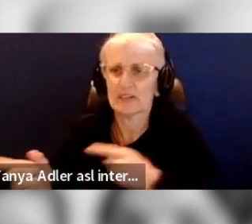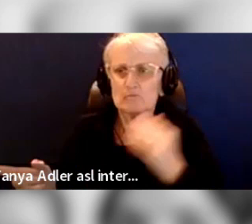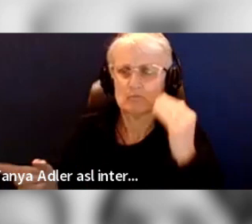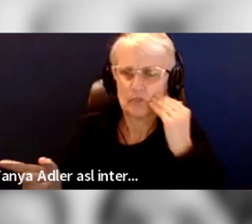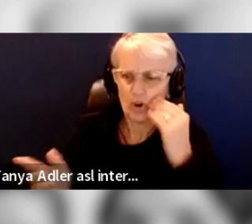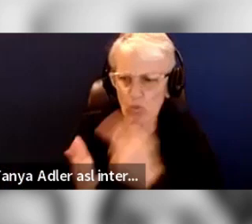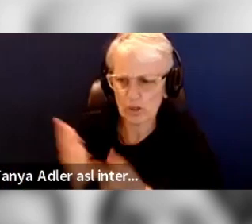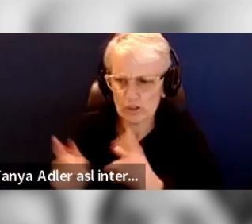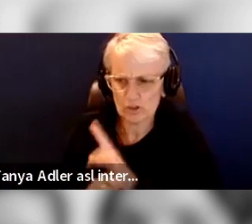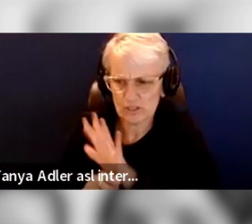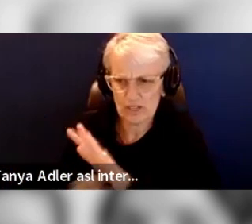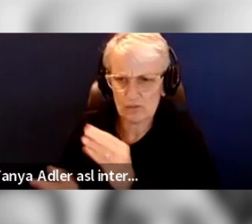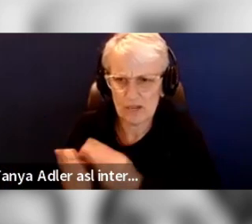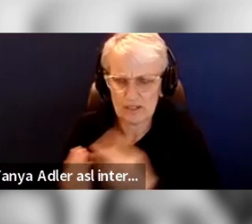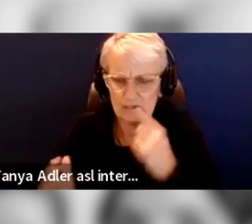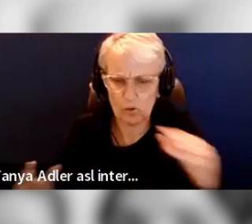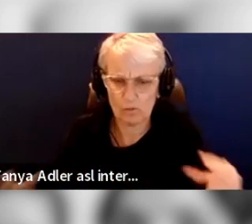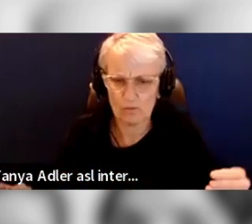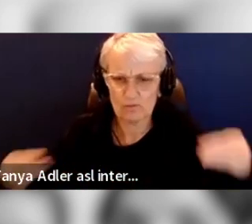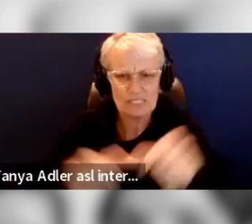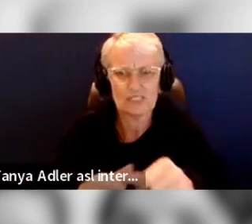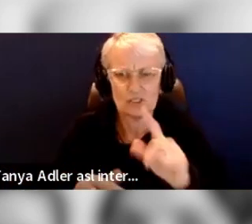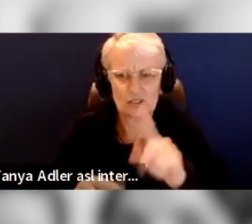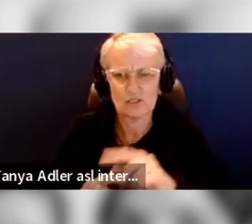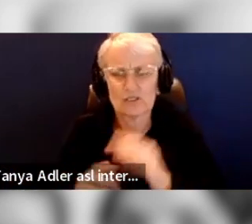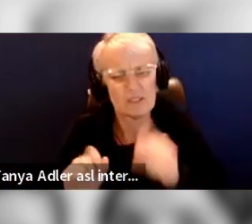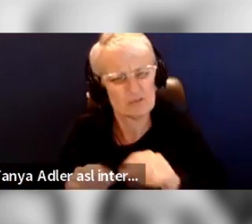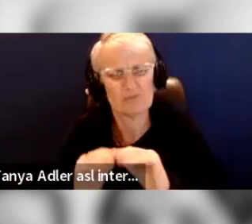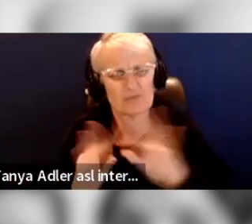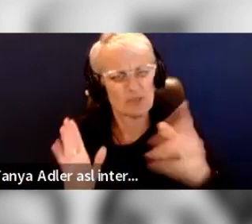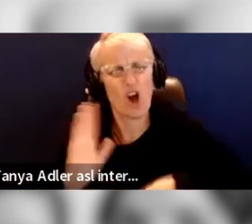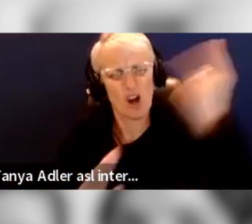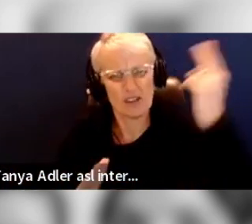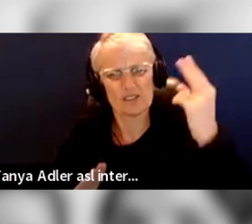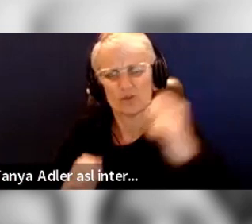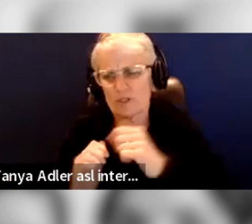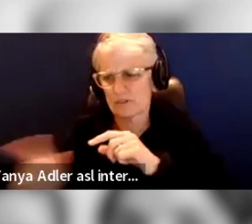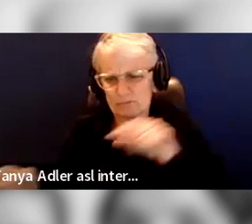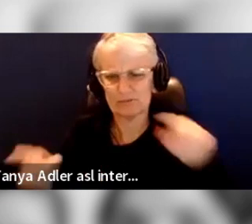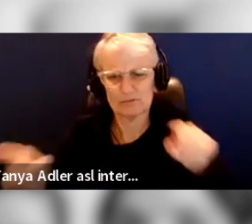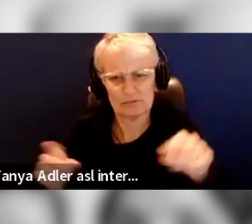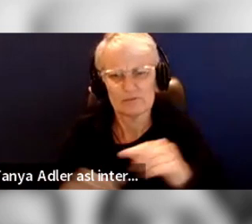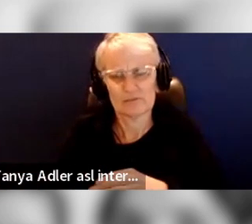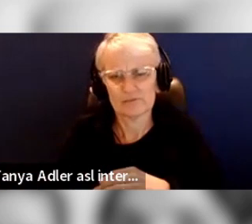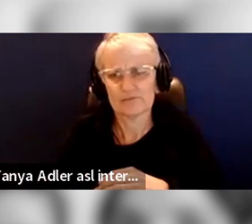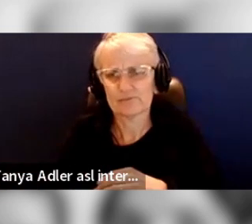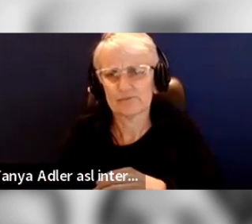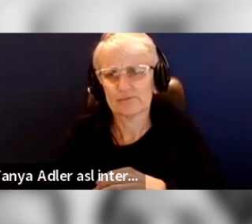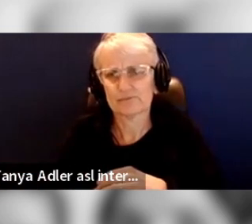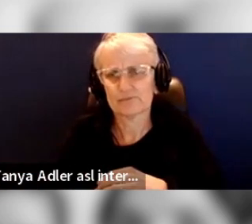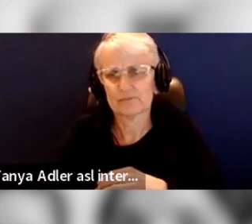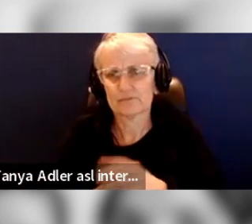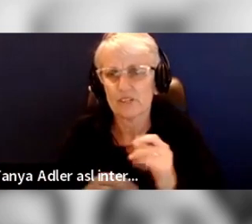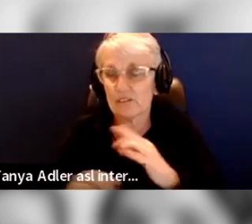that funding for, which would be to match this program. So just be as transparent as possible with the other funding body. And as long